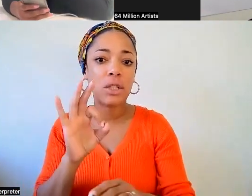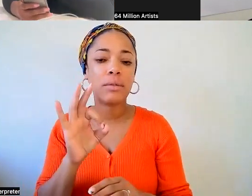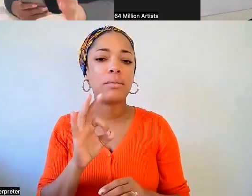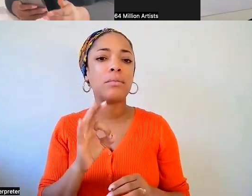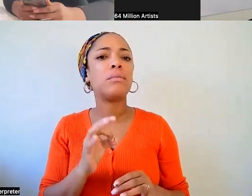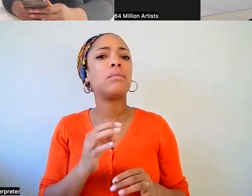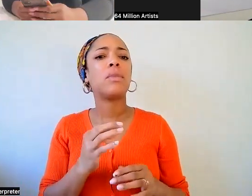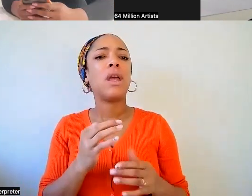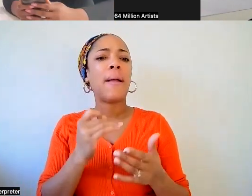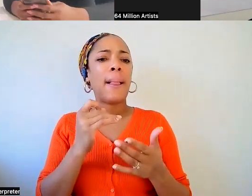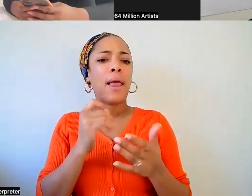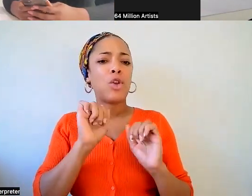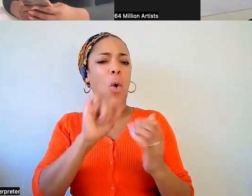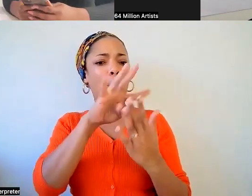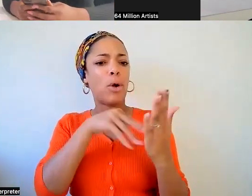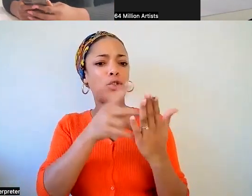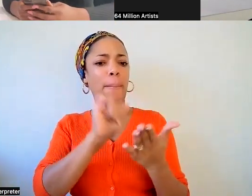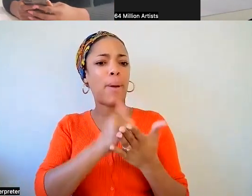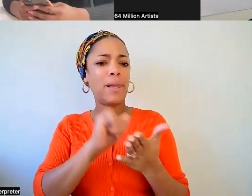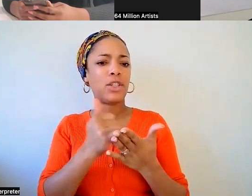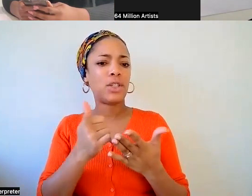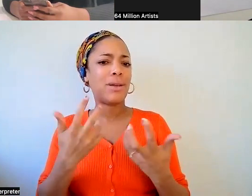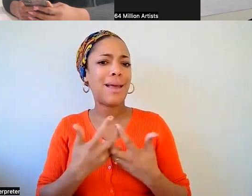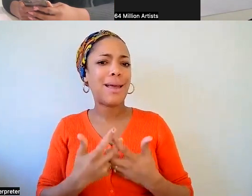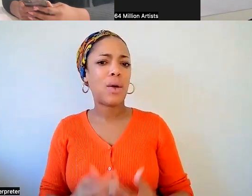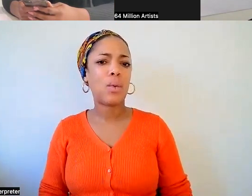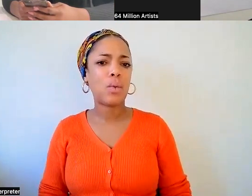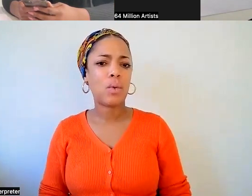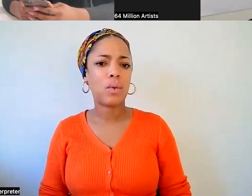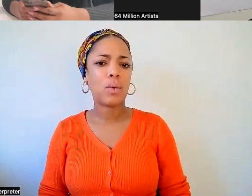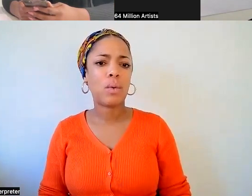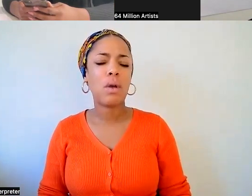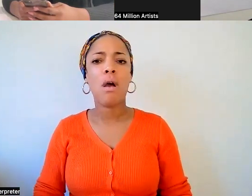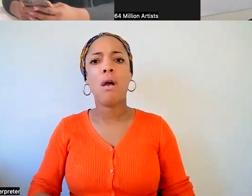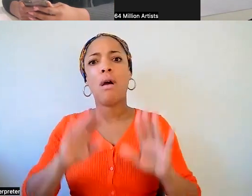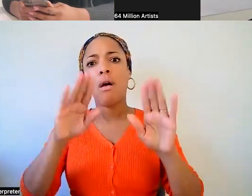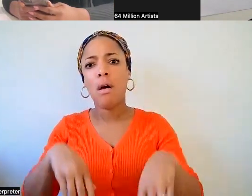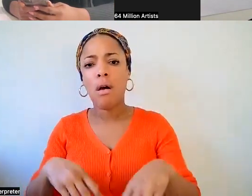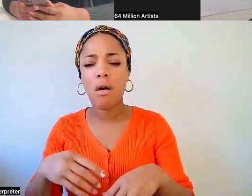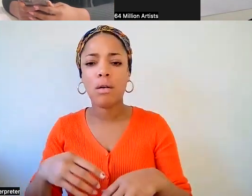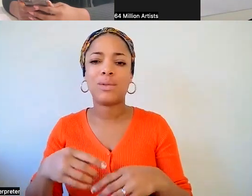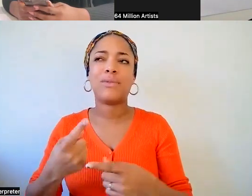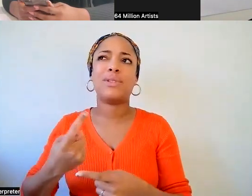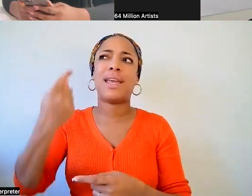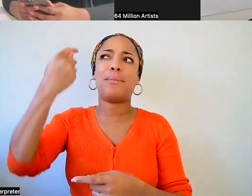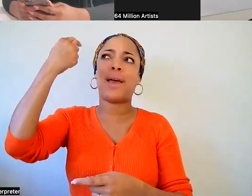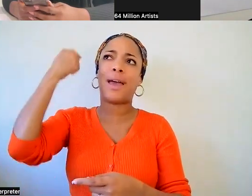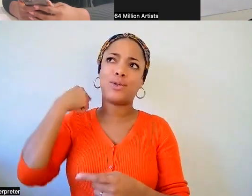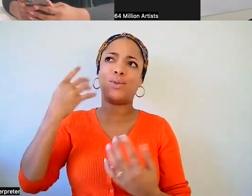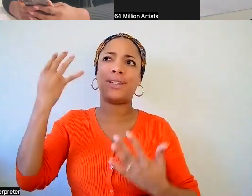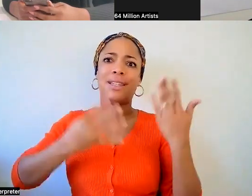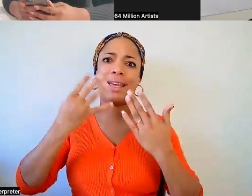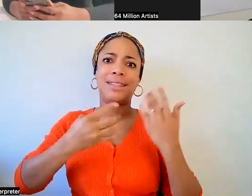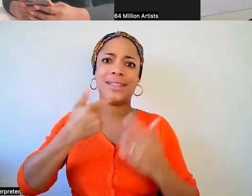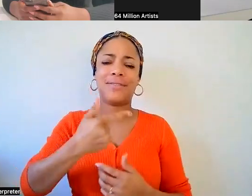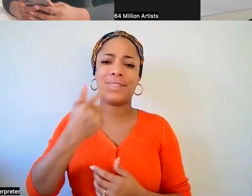quite a few questions, Michael. Yes. So you have to take you all the way back to about 1973. So there's